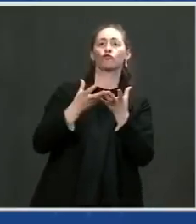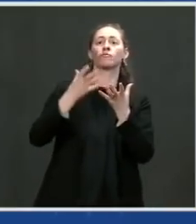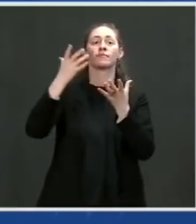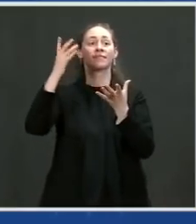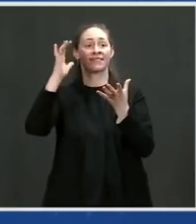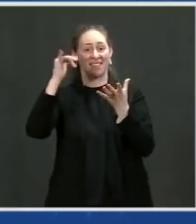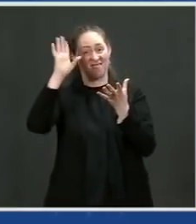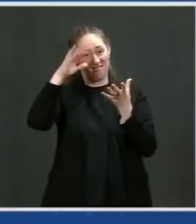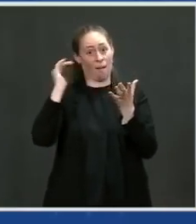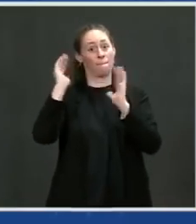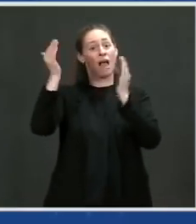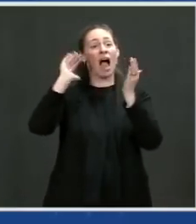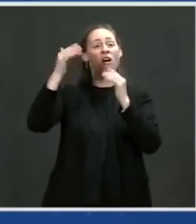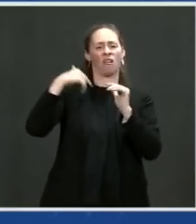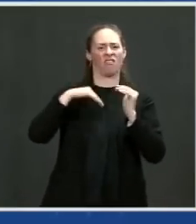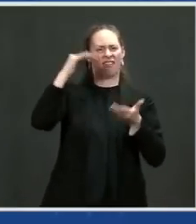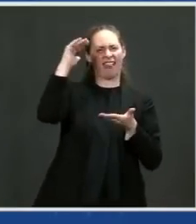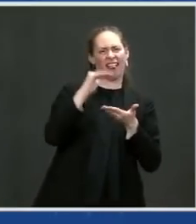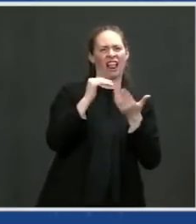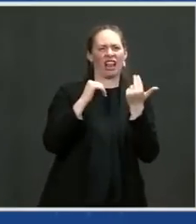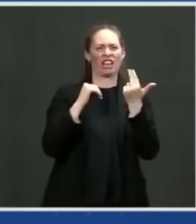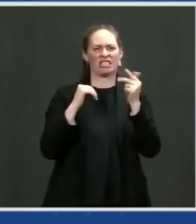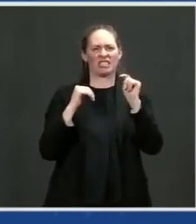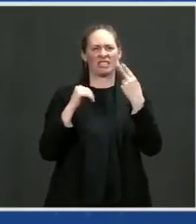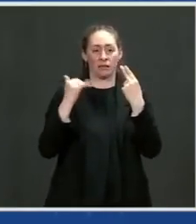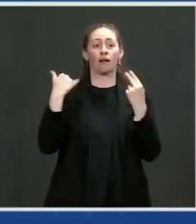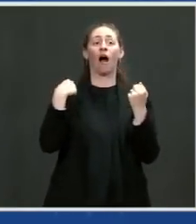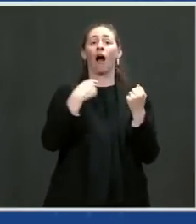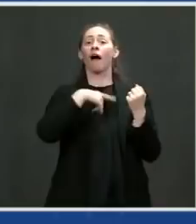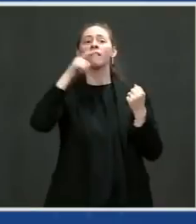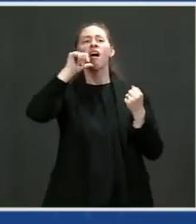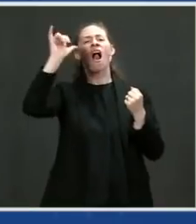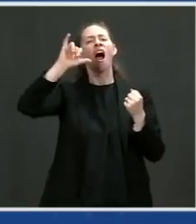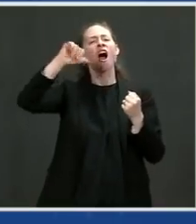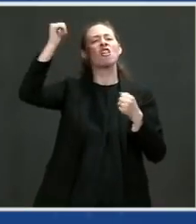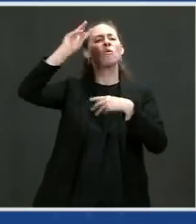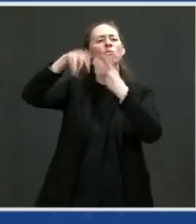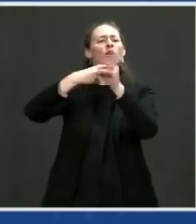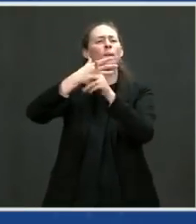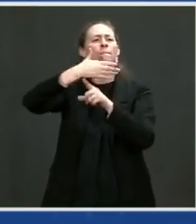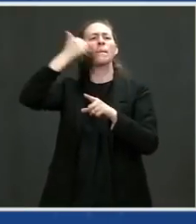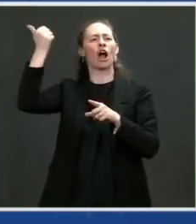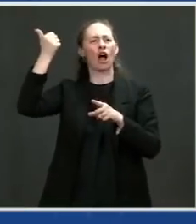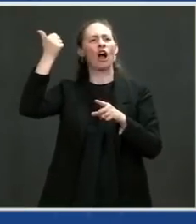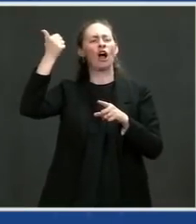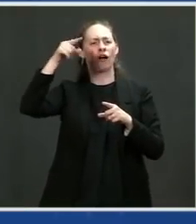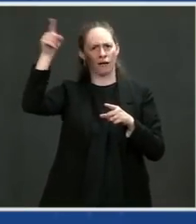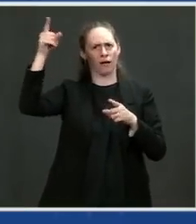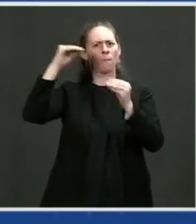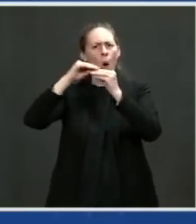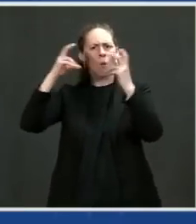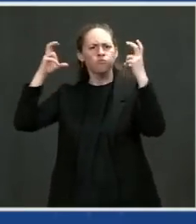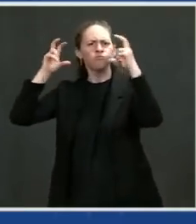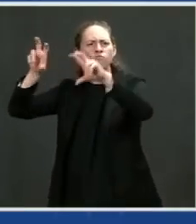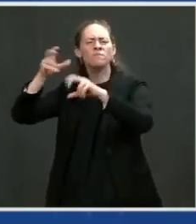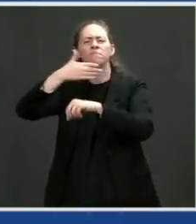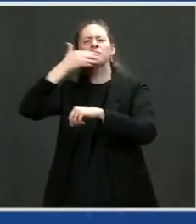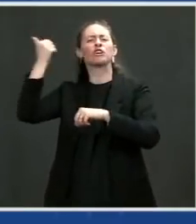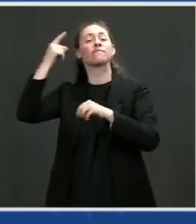China is investing 3 times more in infrastructure than the United States is. Bridges, more than 1/3 of our